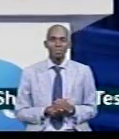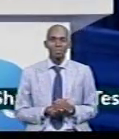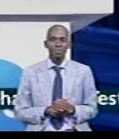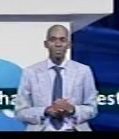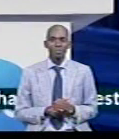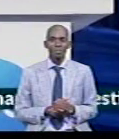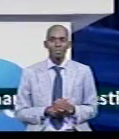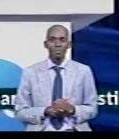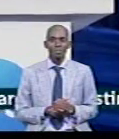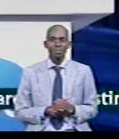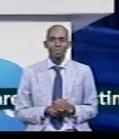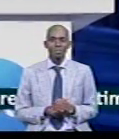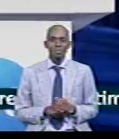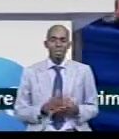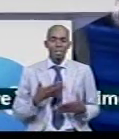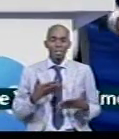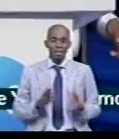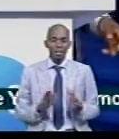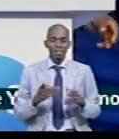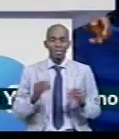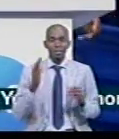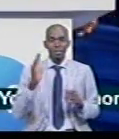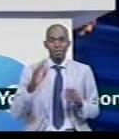The testimonies begin.